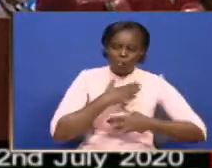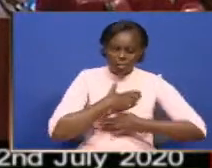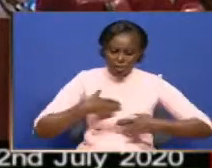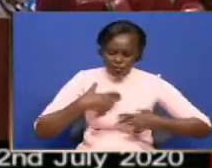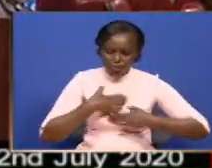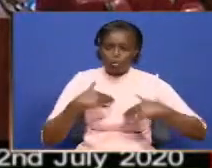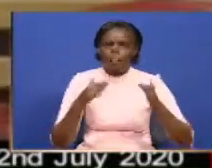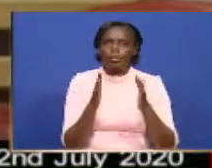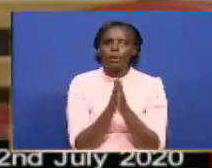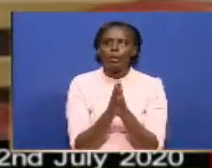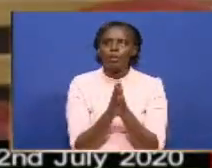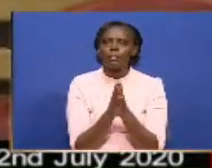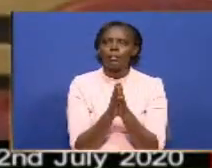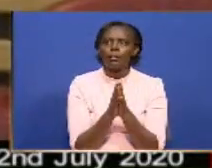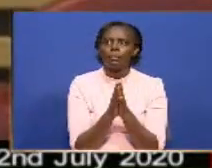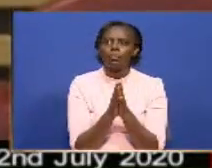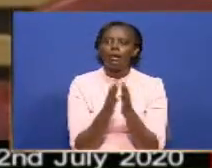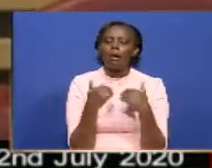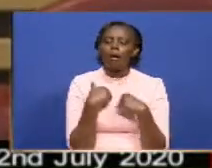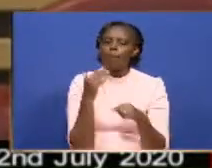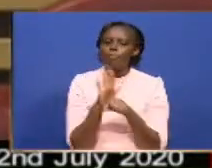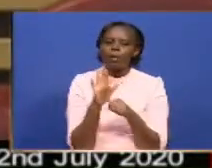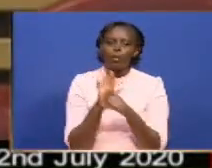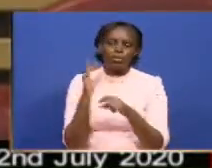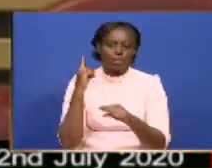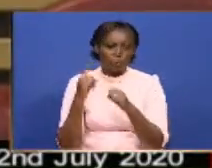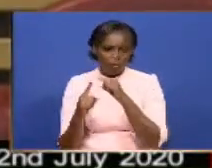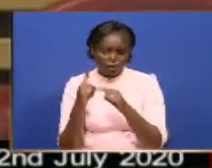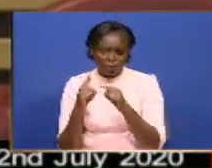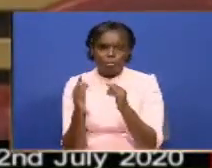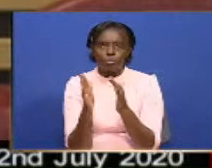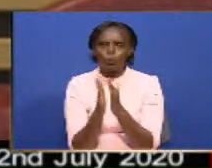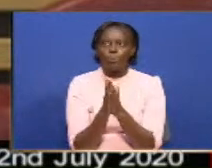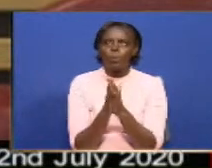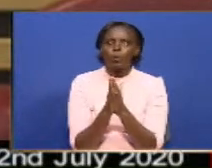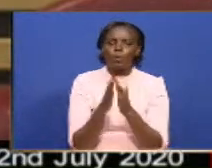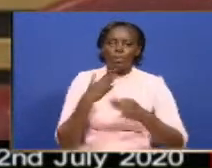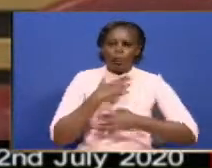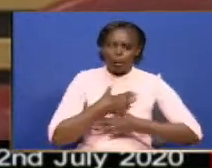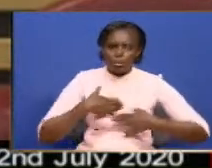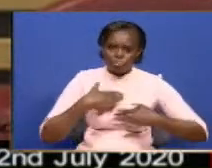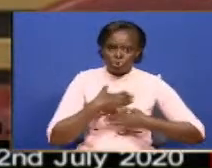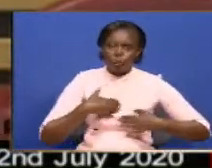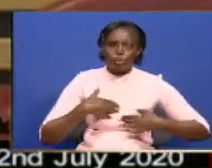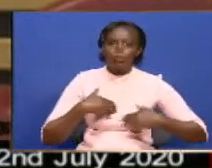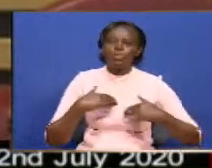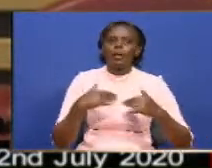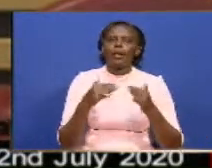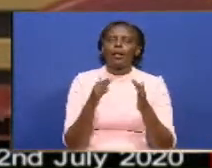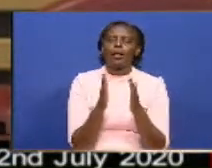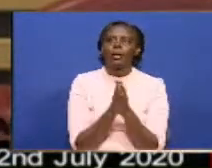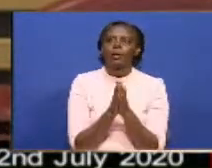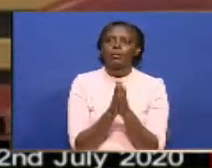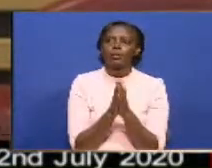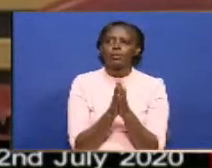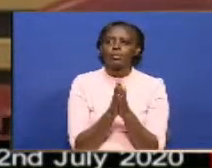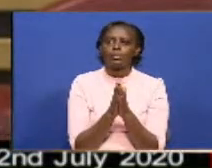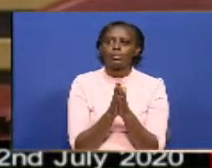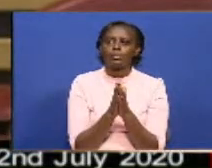and I've had a lot of experience with the refugees and in